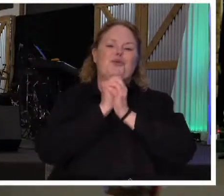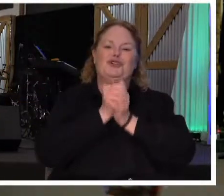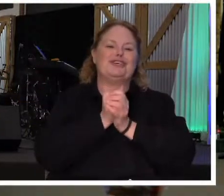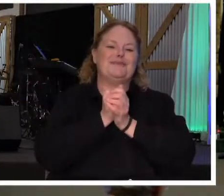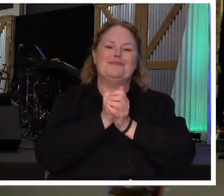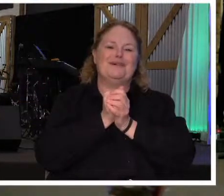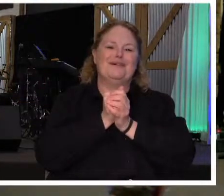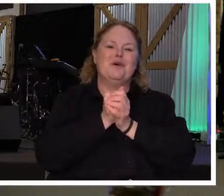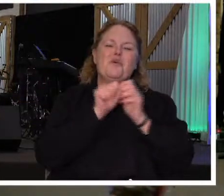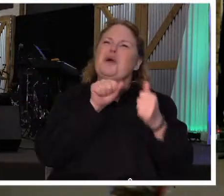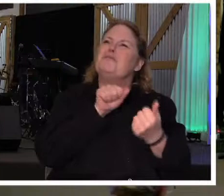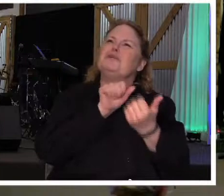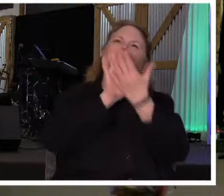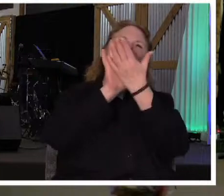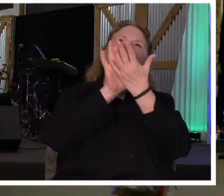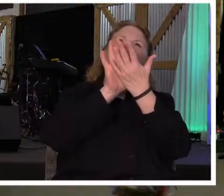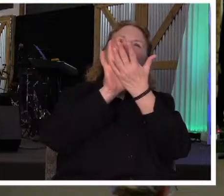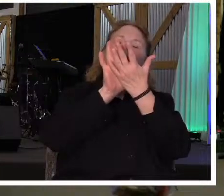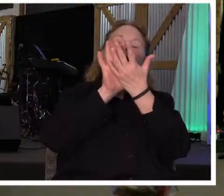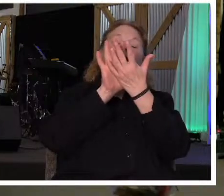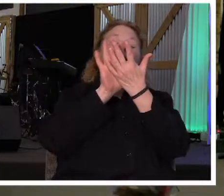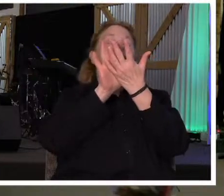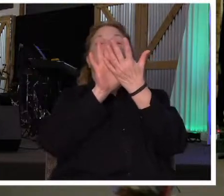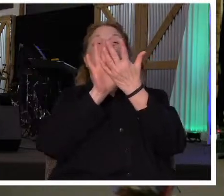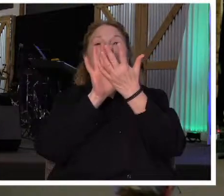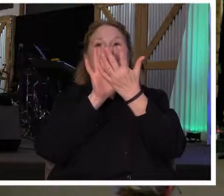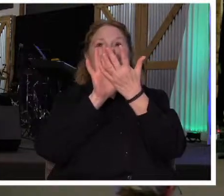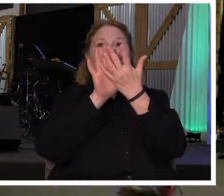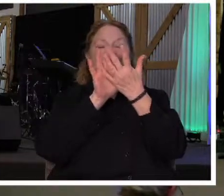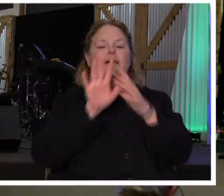his presence. So what does that mean?